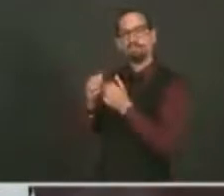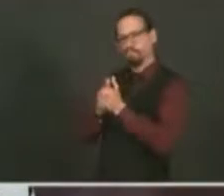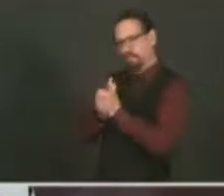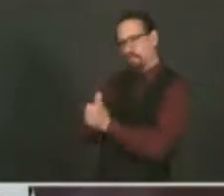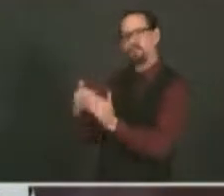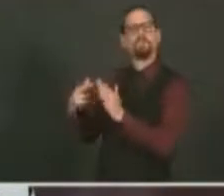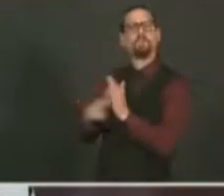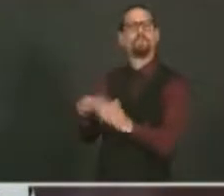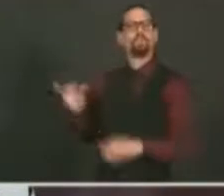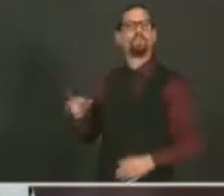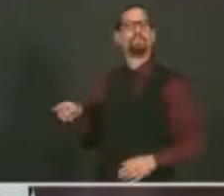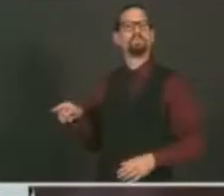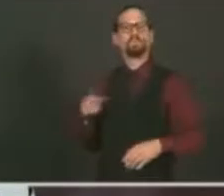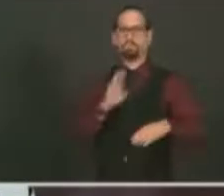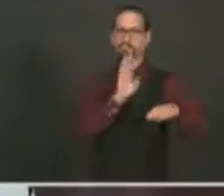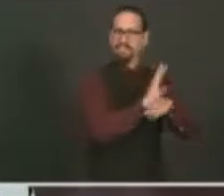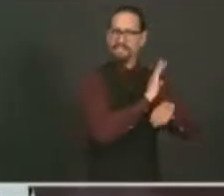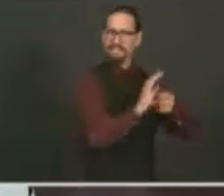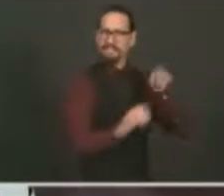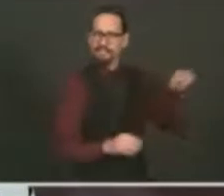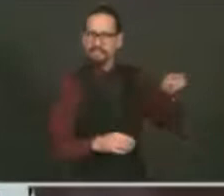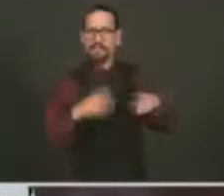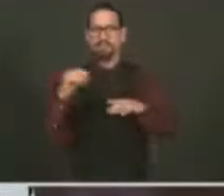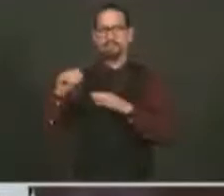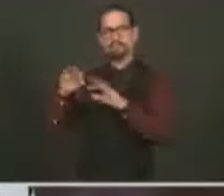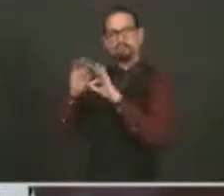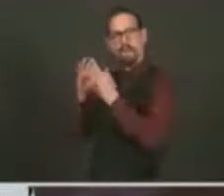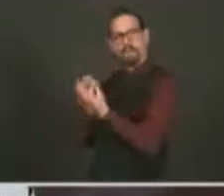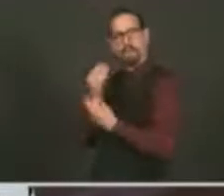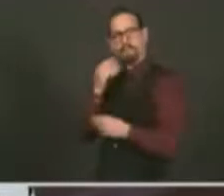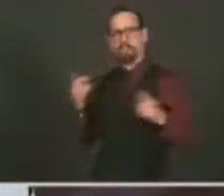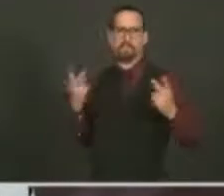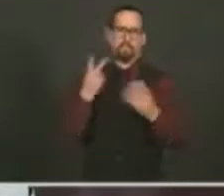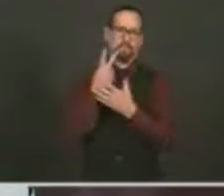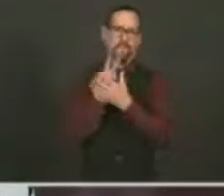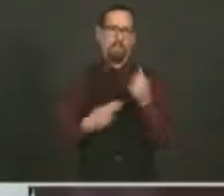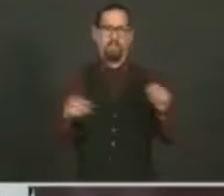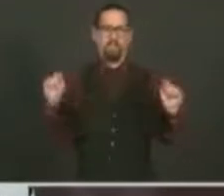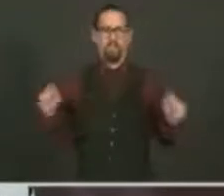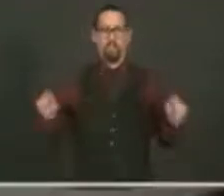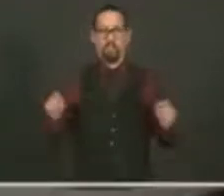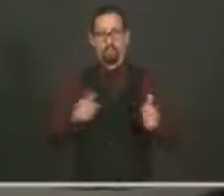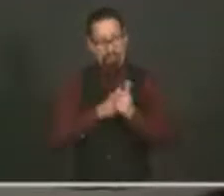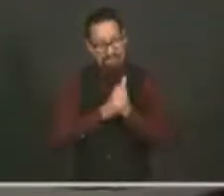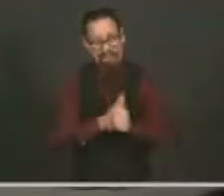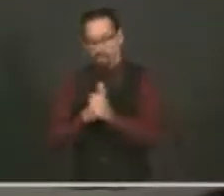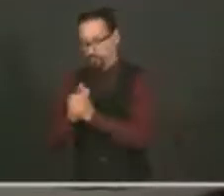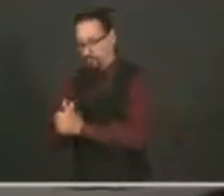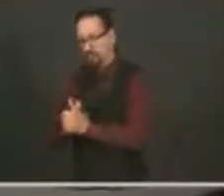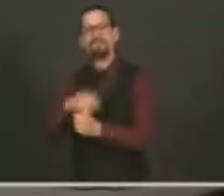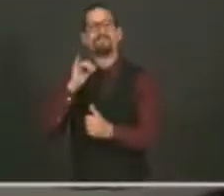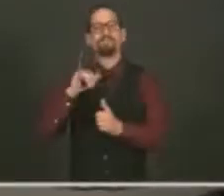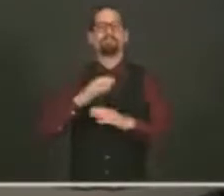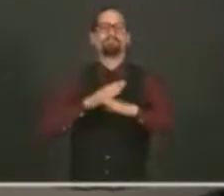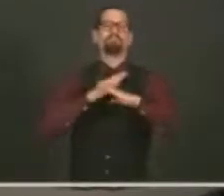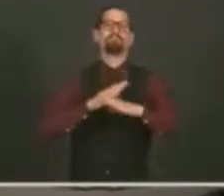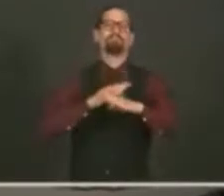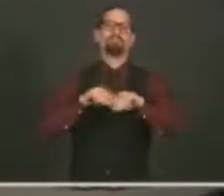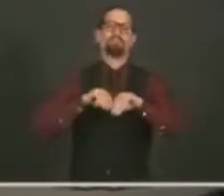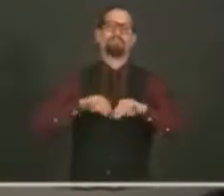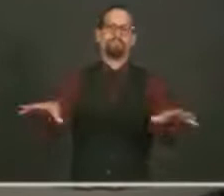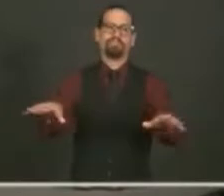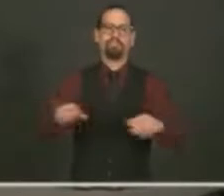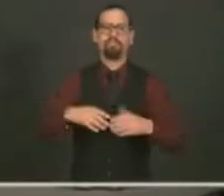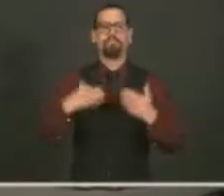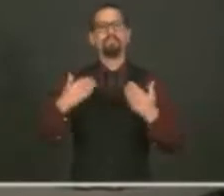It's about wearing that mask. That's how we can stop the transmission and keep each other safe. Let's get started with questions. Doctor,